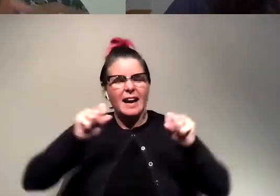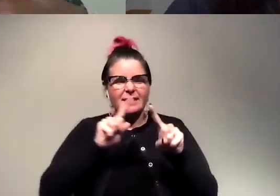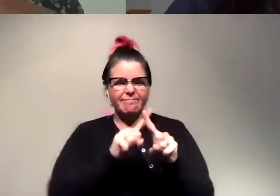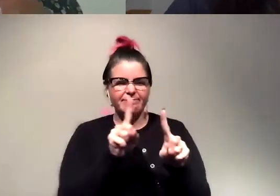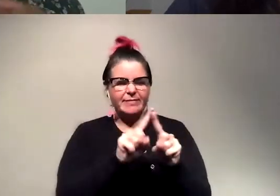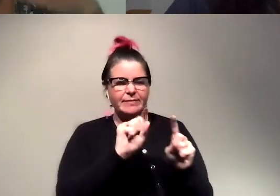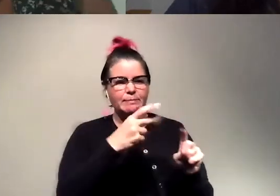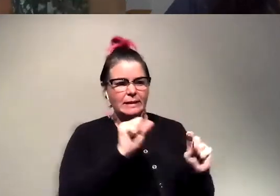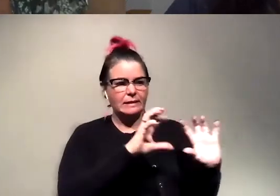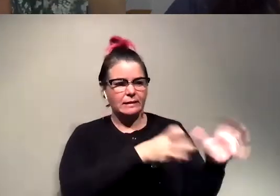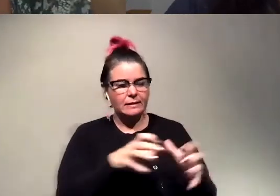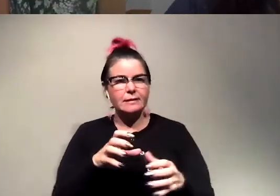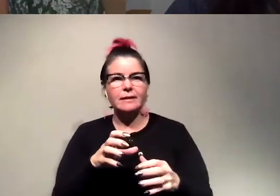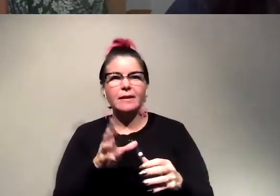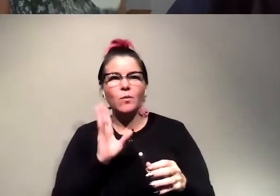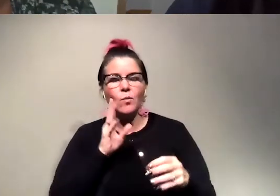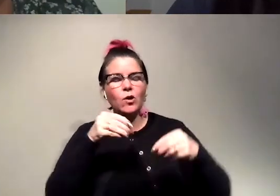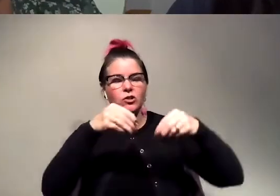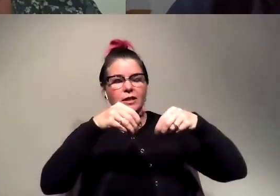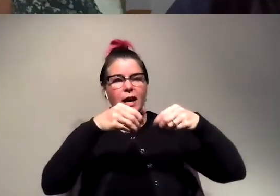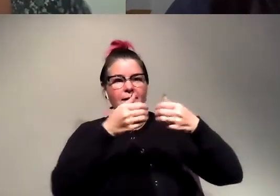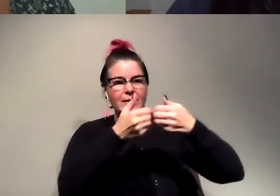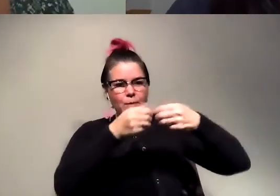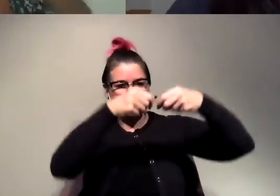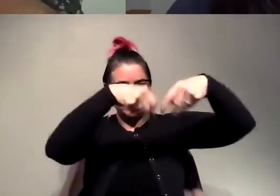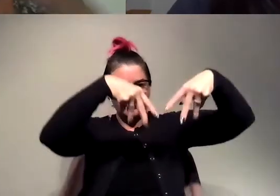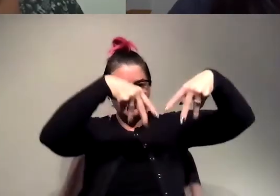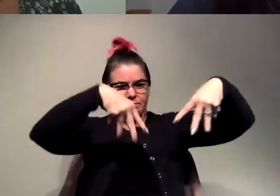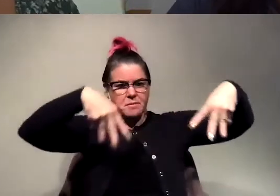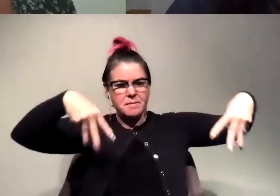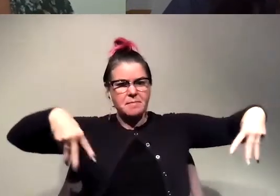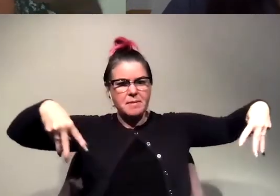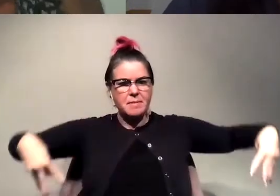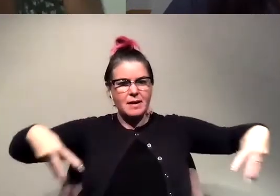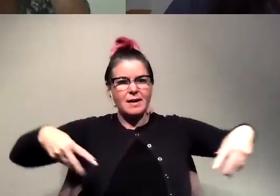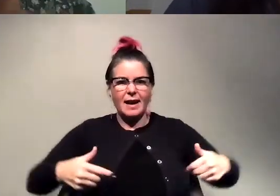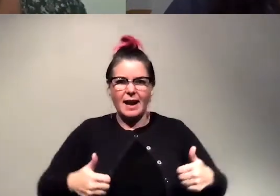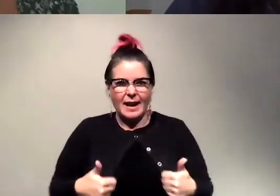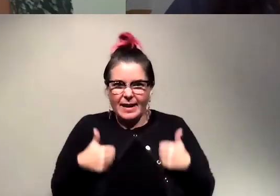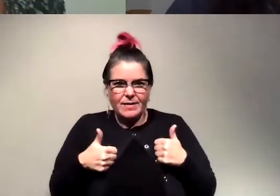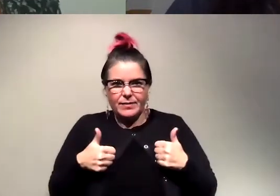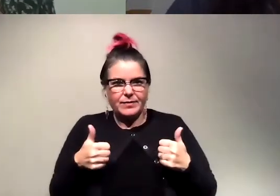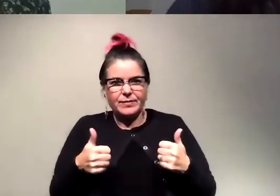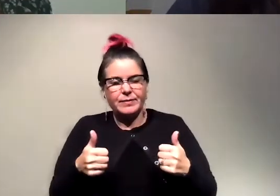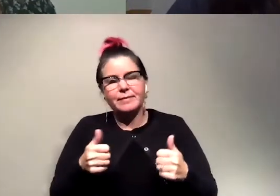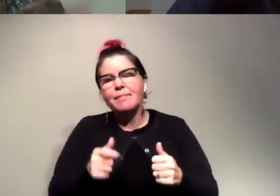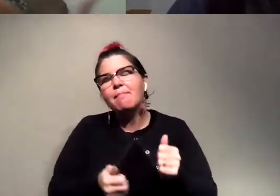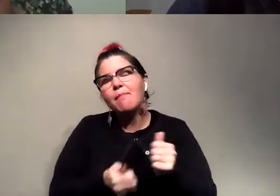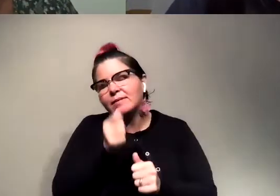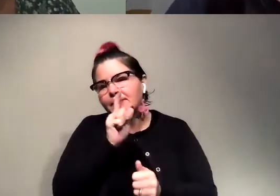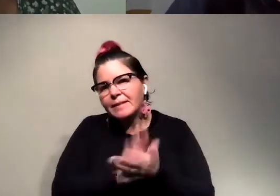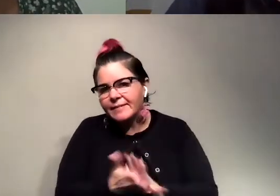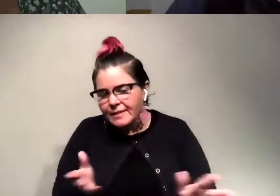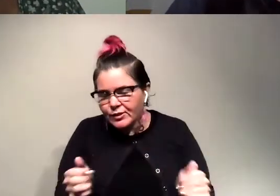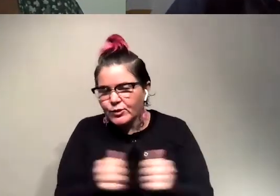species that naturally separate themselves at different levels and coexist mostly peacefully in